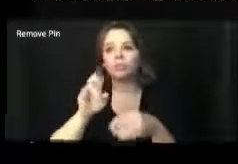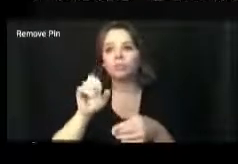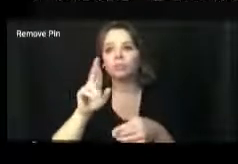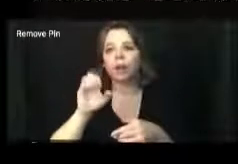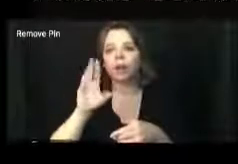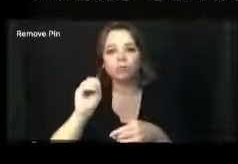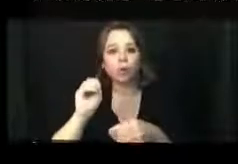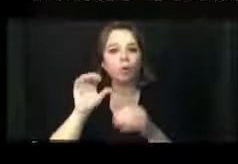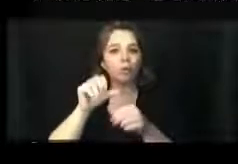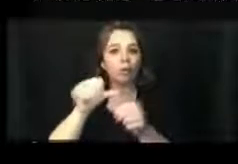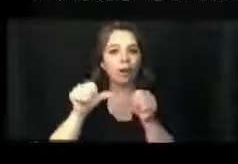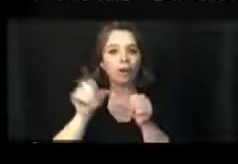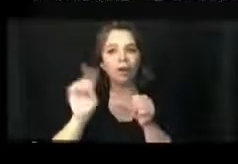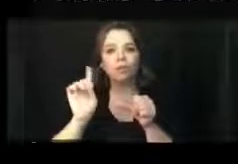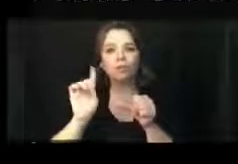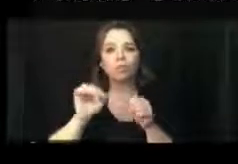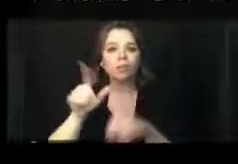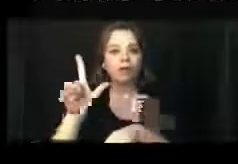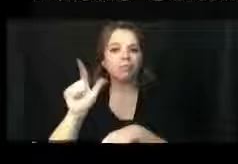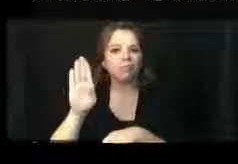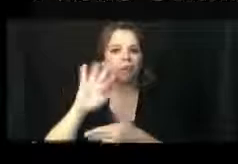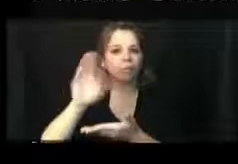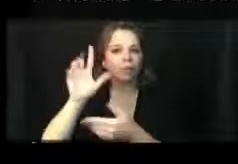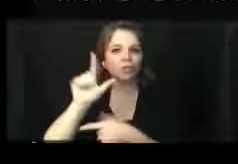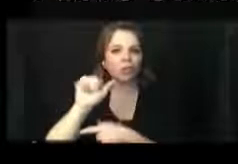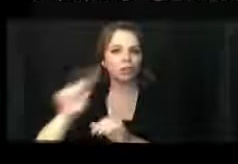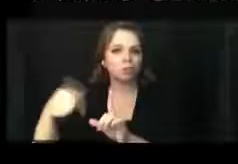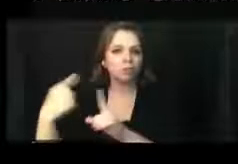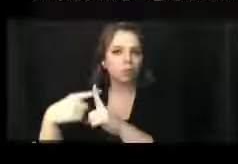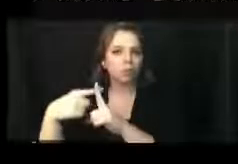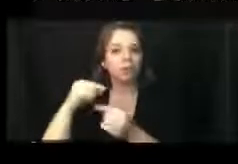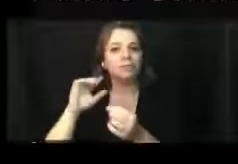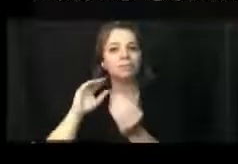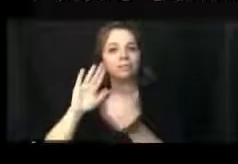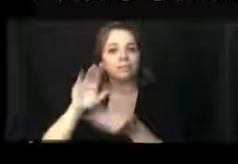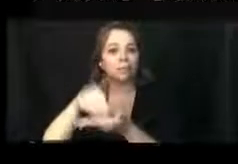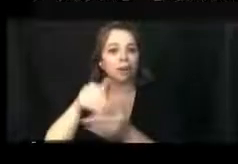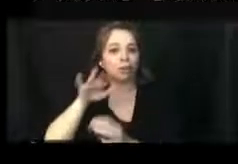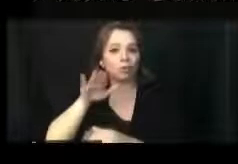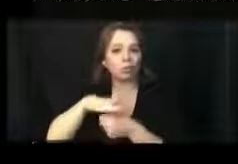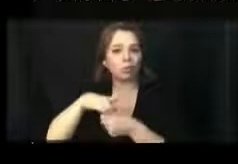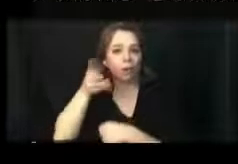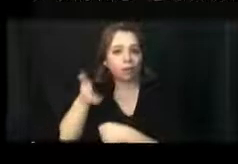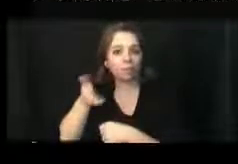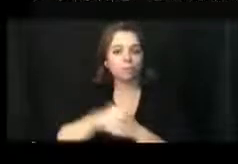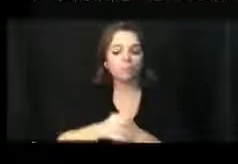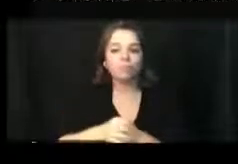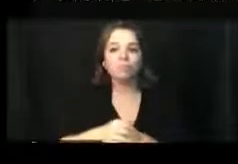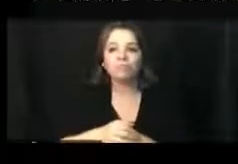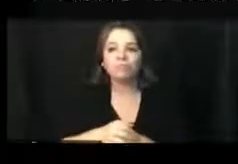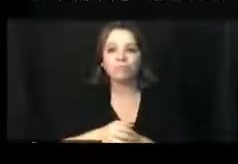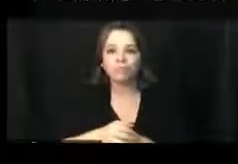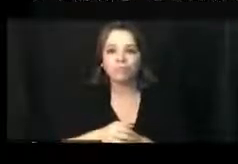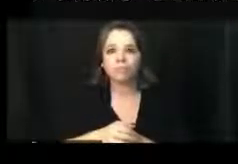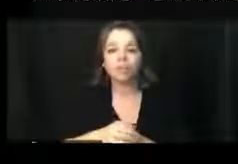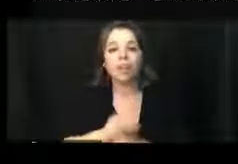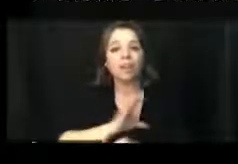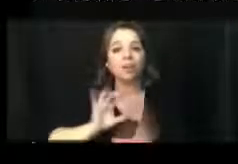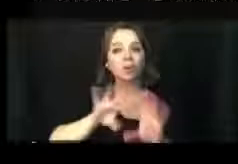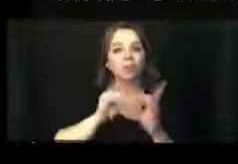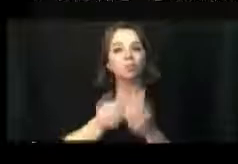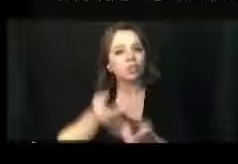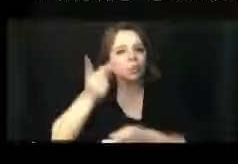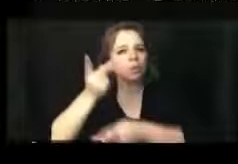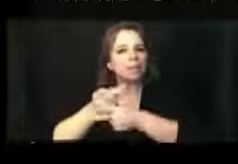where the Long Beach Center is located, the LGBTQ Center. So for our congressional districts, we're able to almost keep Long Beach whole, which has